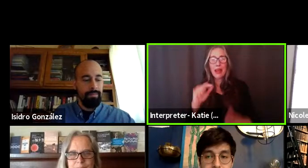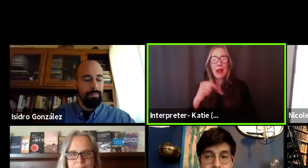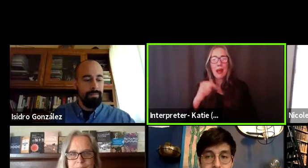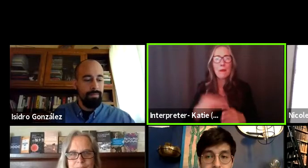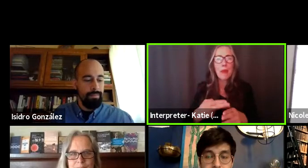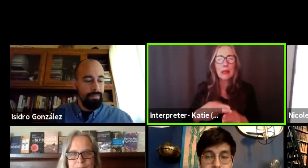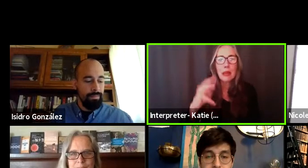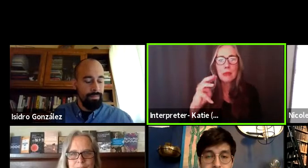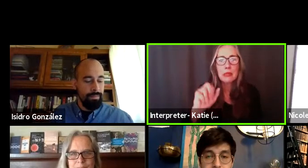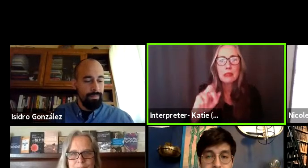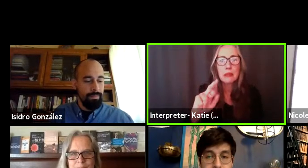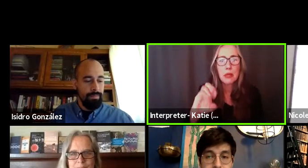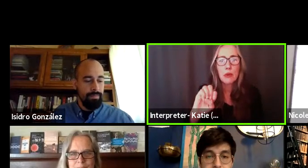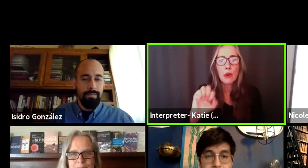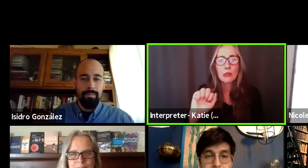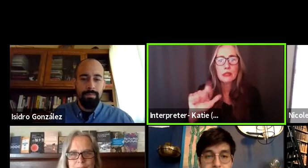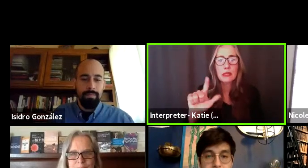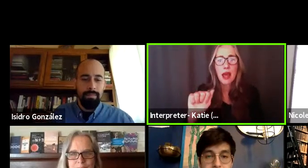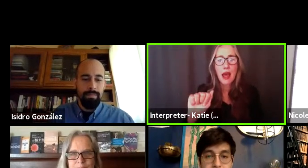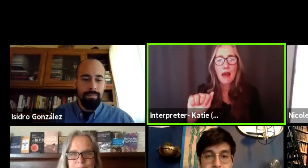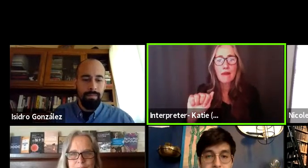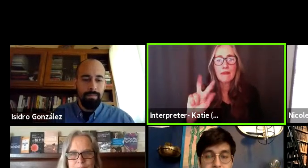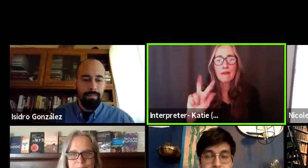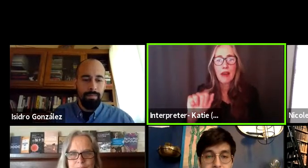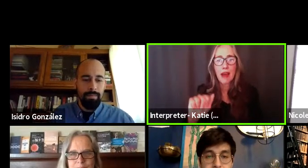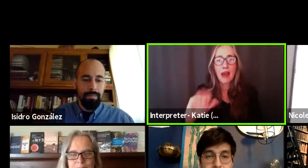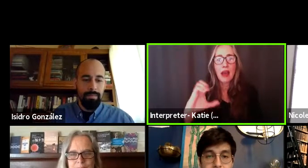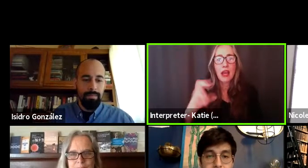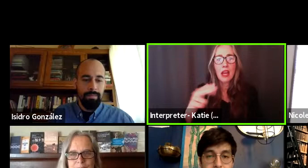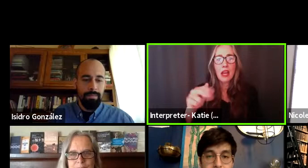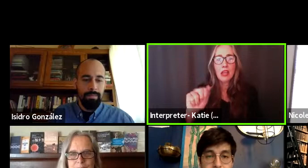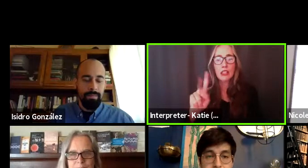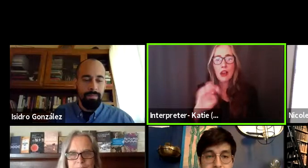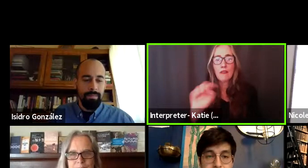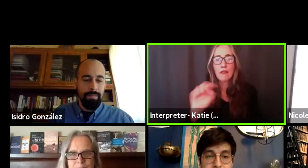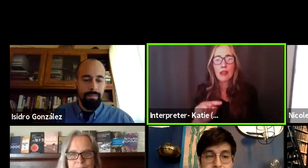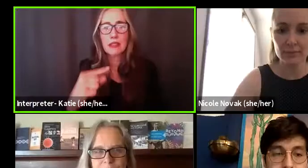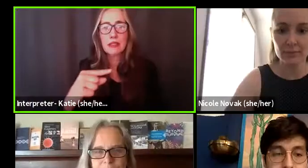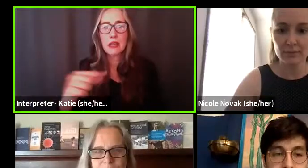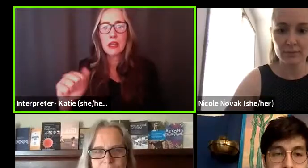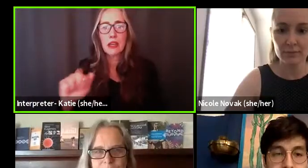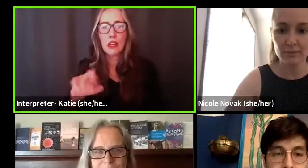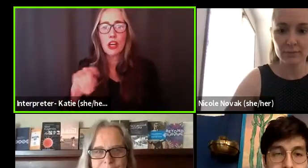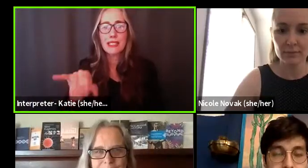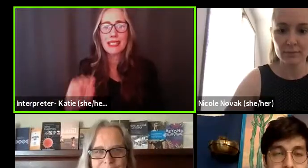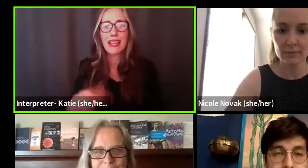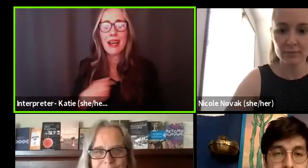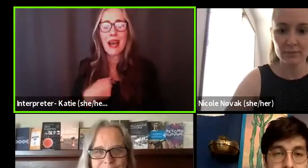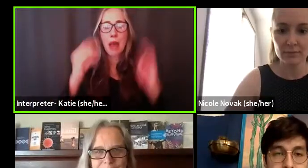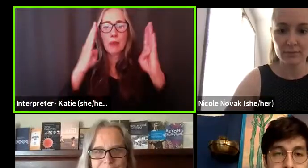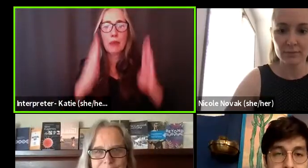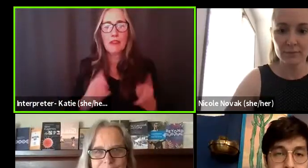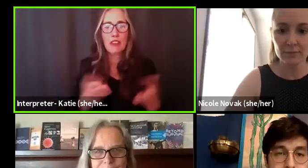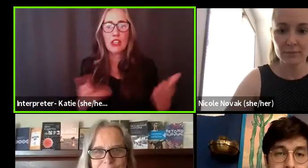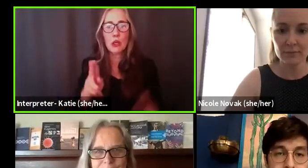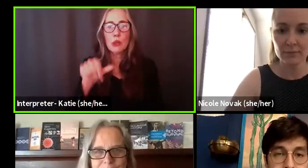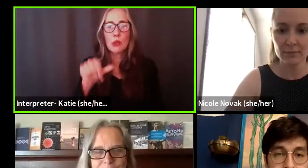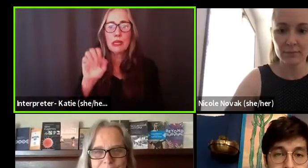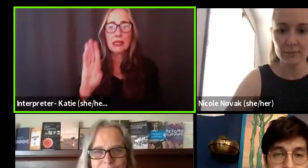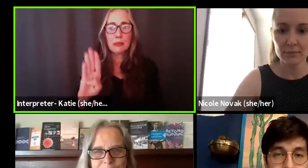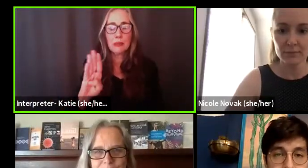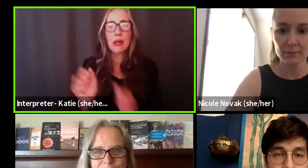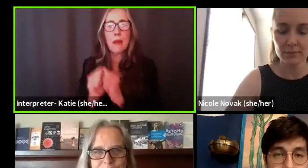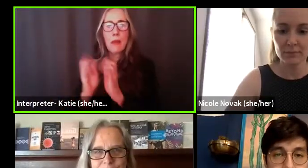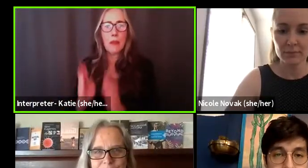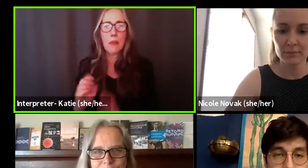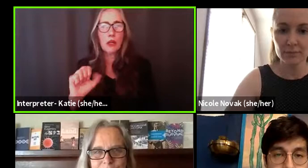hers and professor in the history department at ucsb and my partner on this project is susan schweich professor of english at uc berkeley